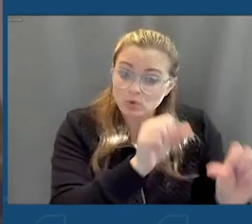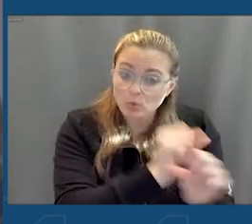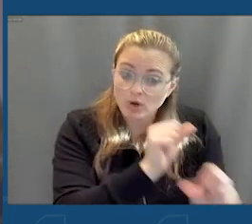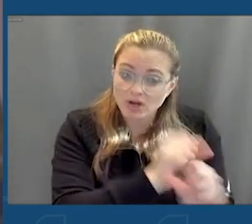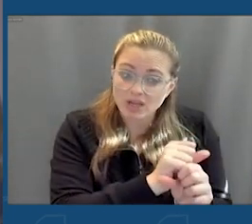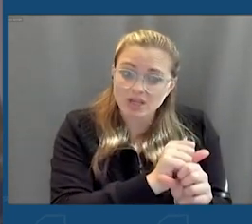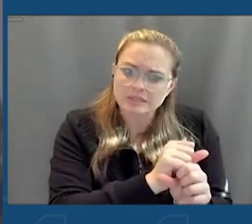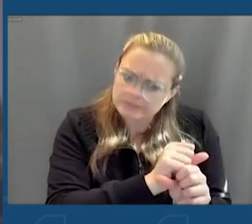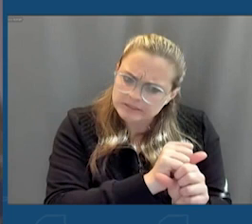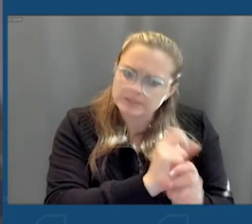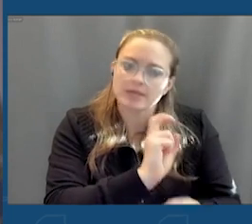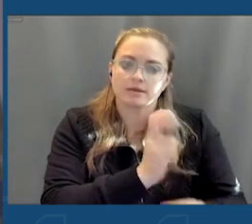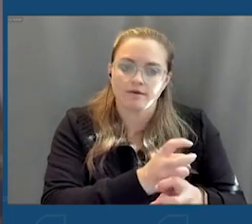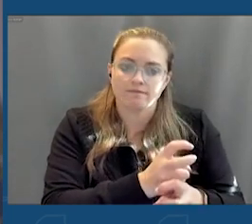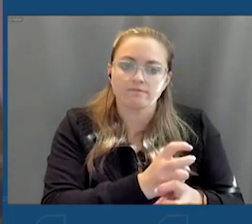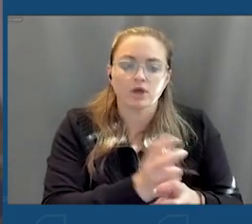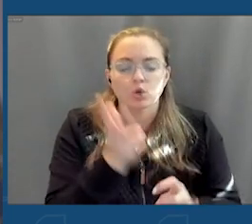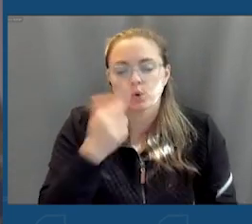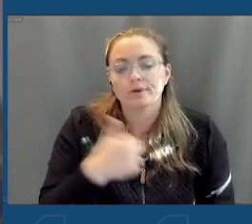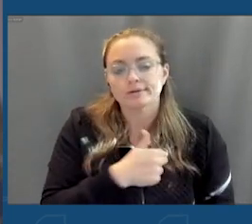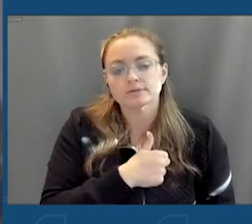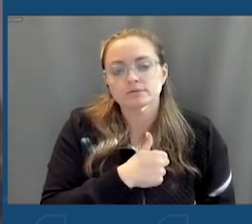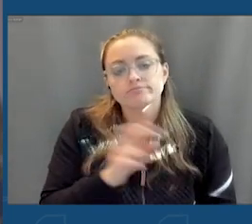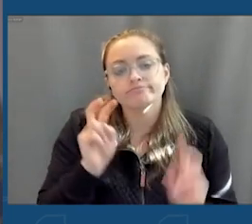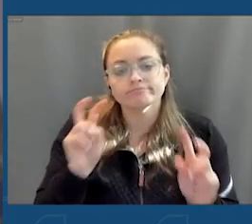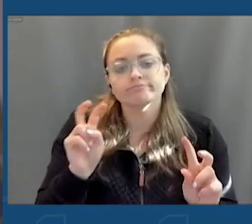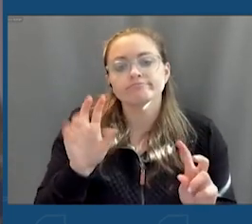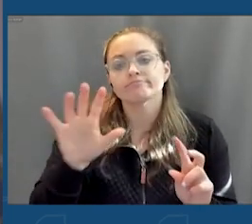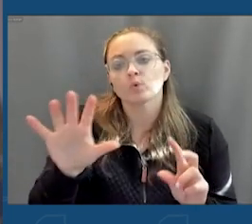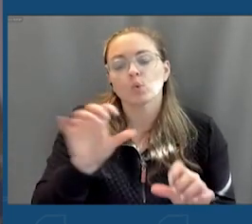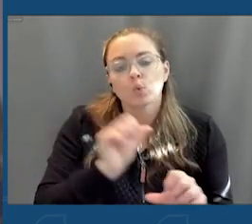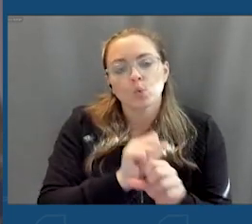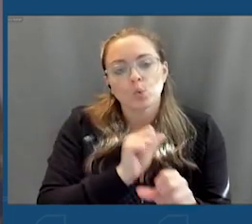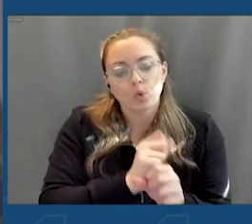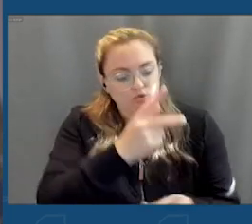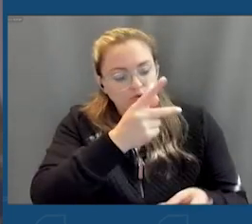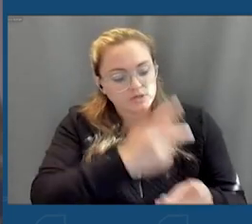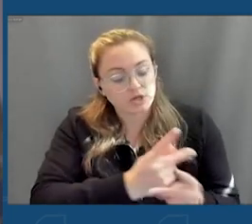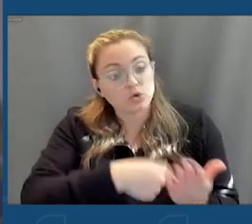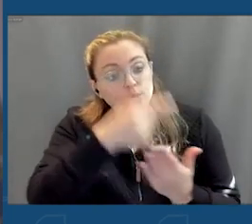cries. We look forward to your work retention grant program that will